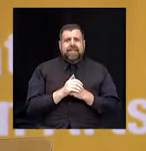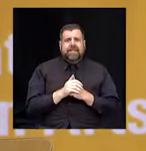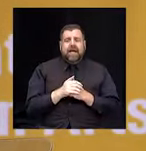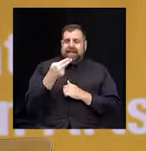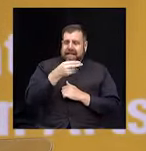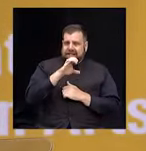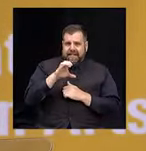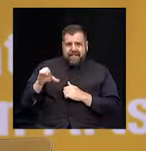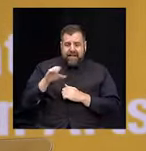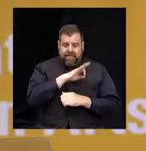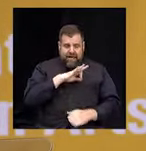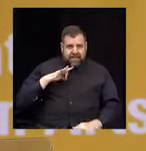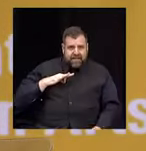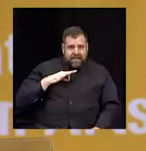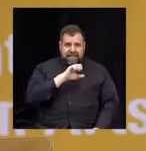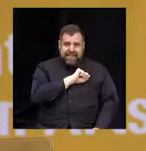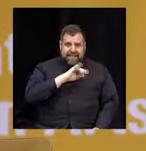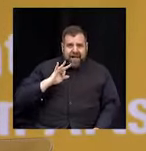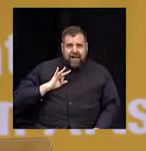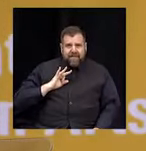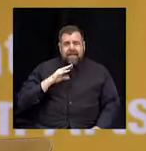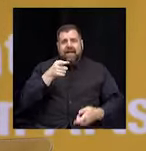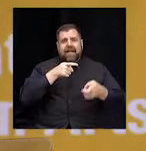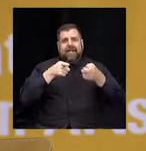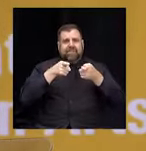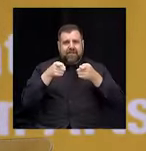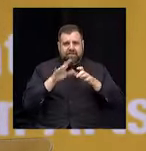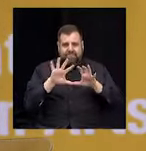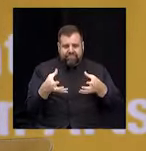HCC faculty, staff, and administration.